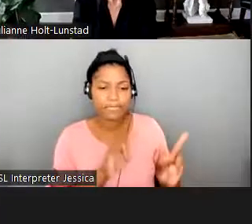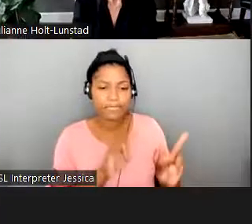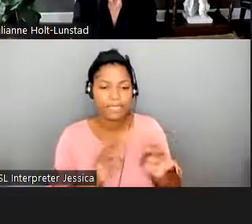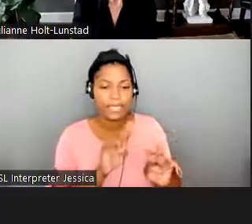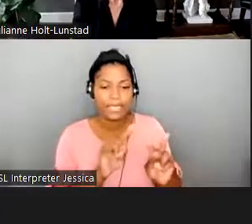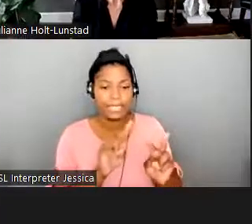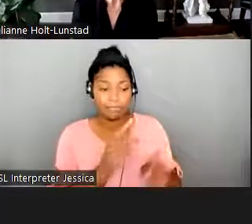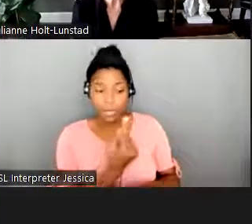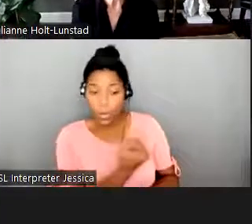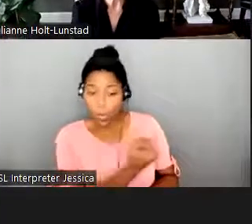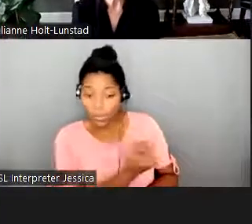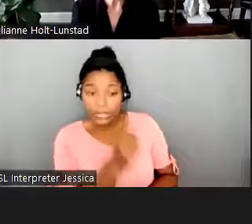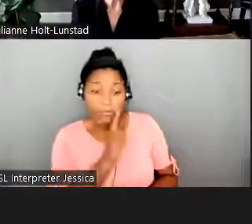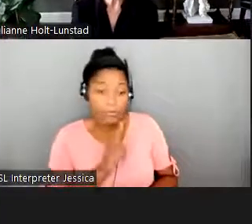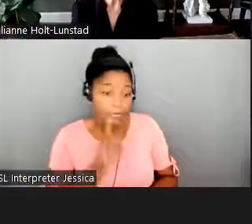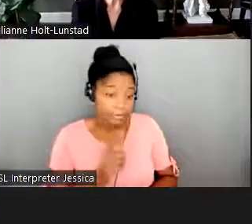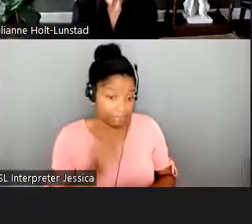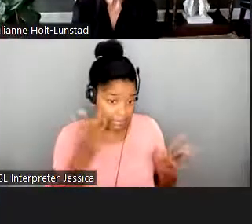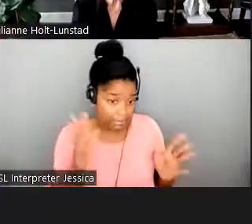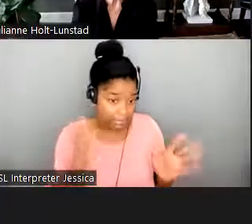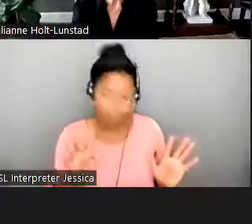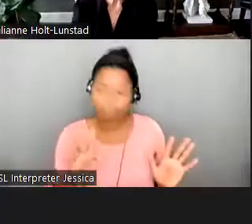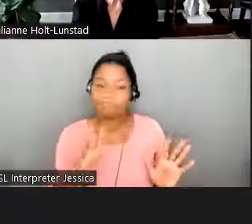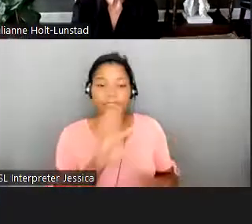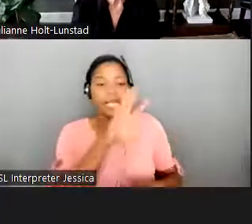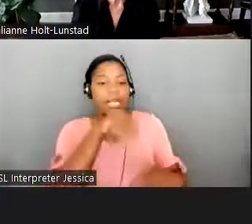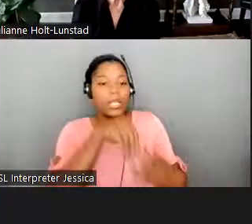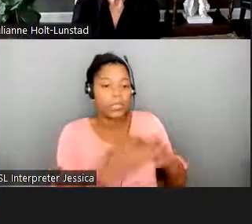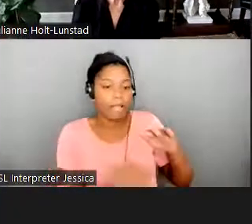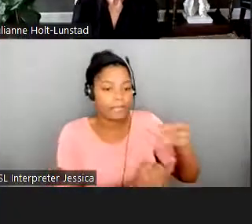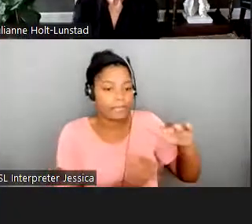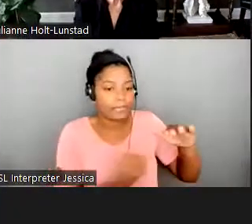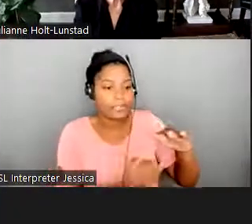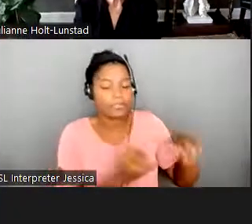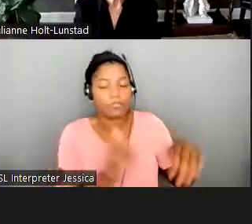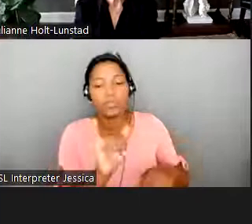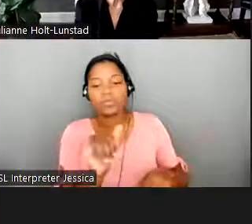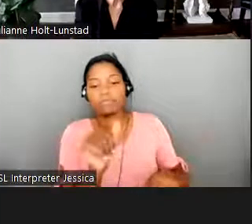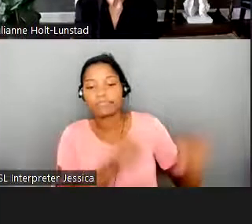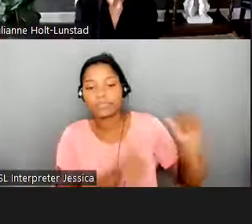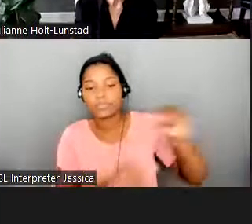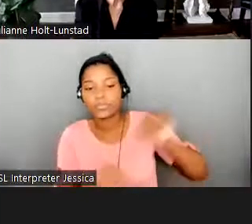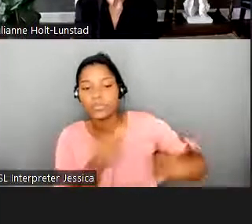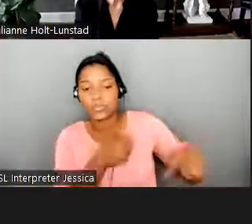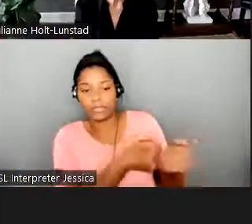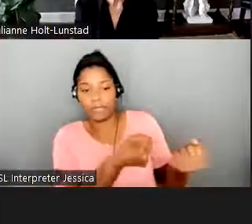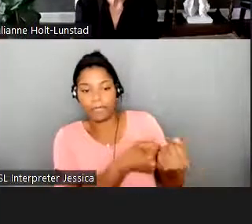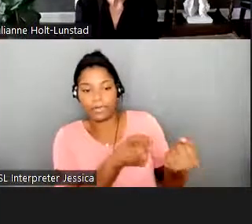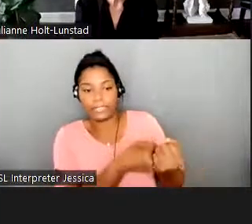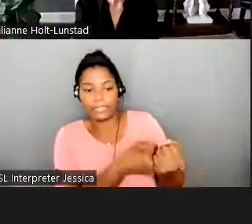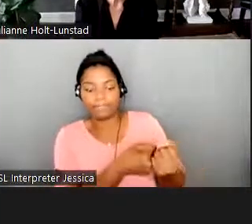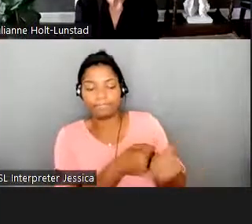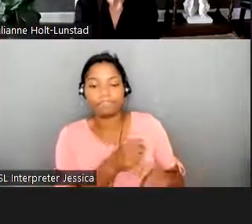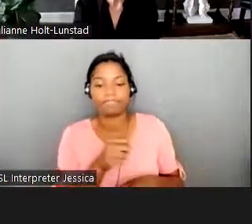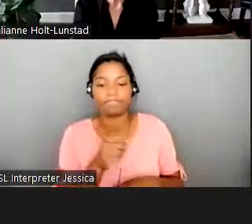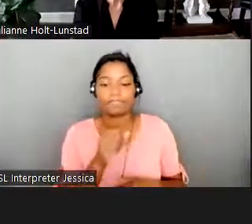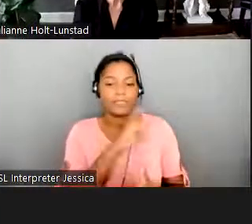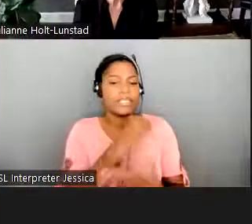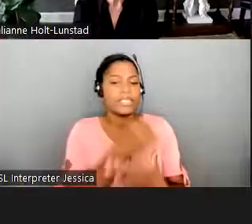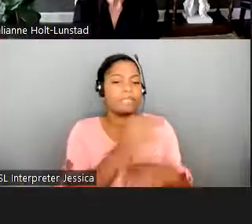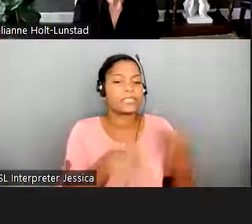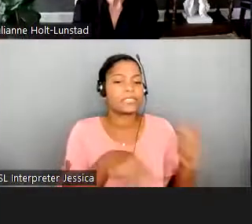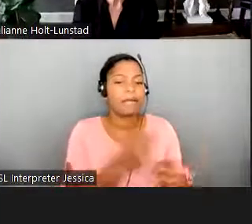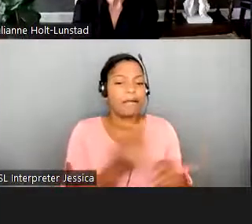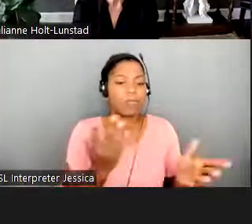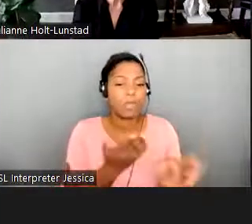just loneliness to include isolation and social support as well. And this included intervention types such as